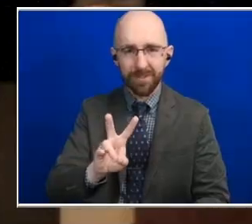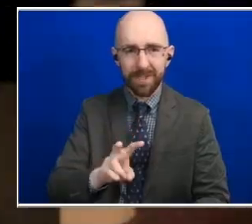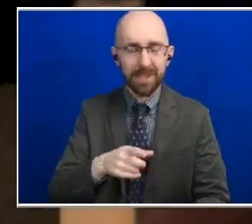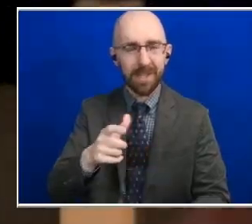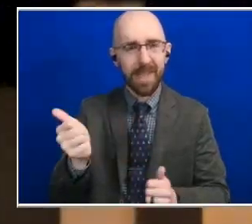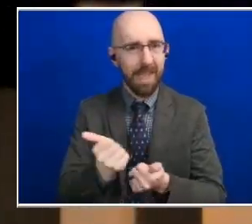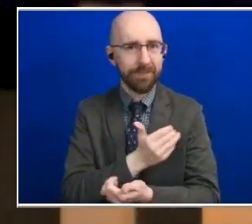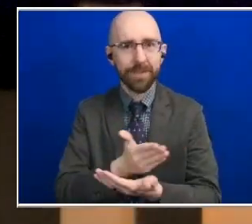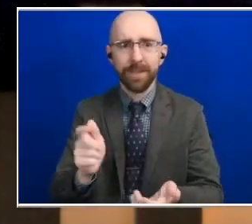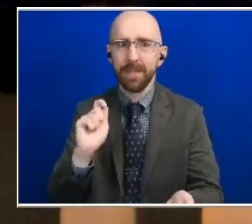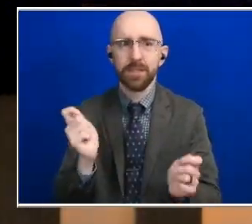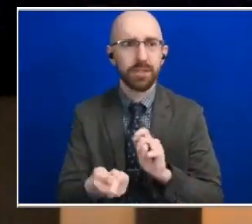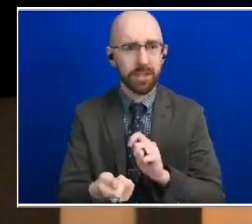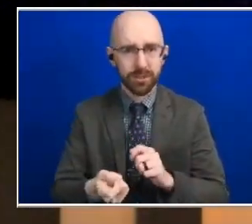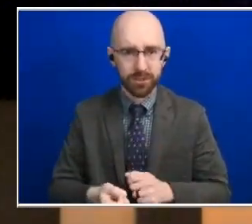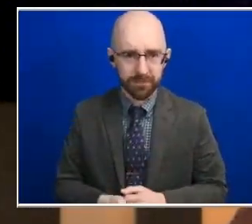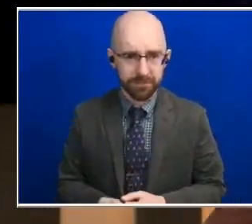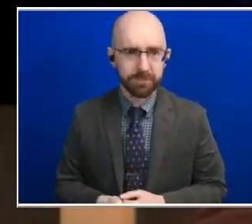changed.